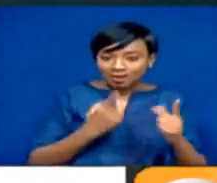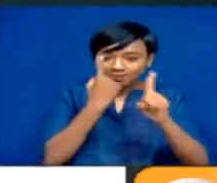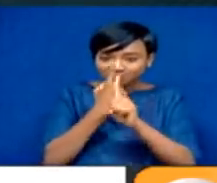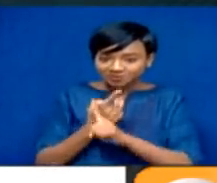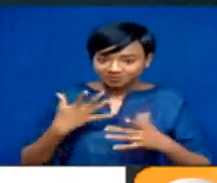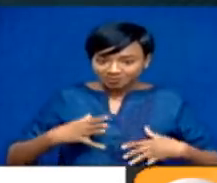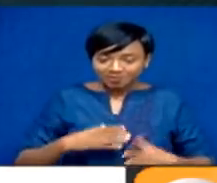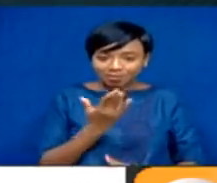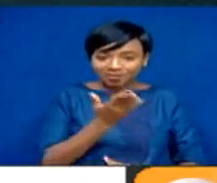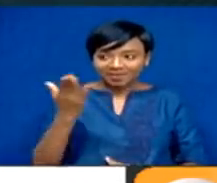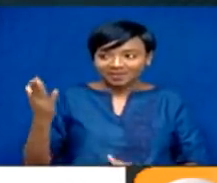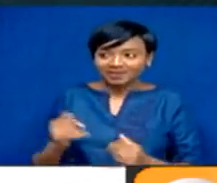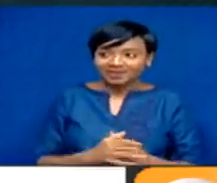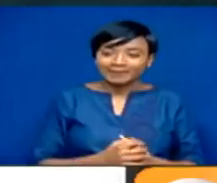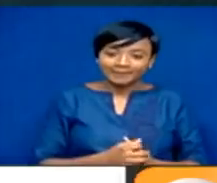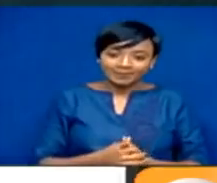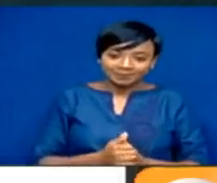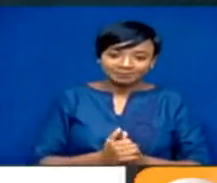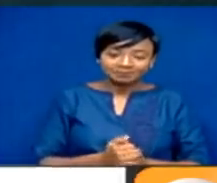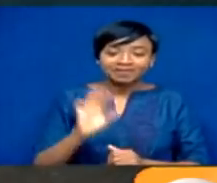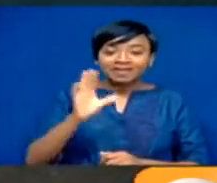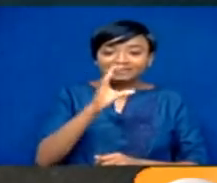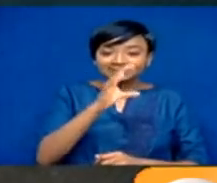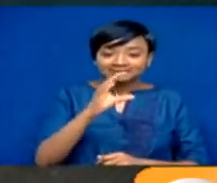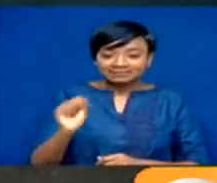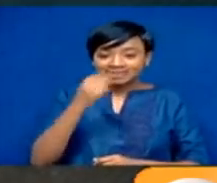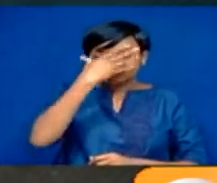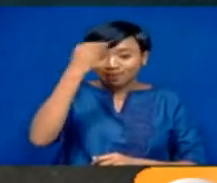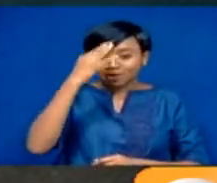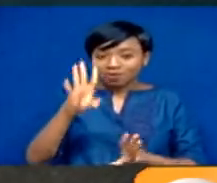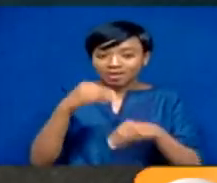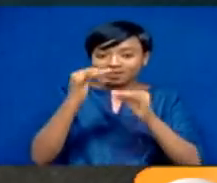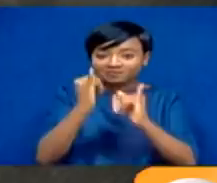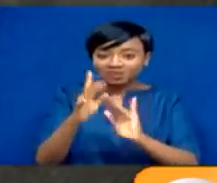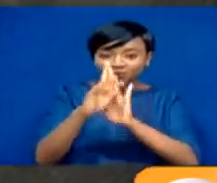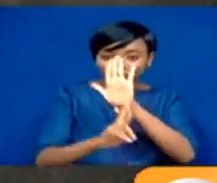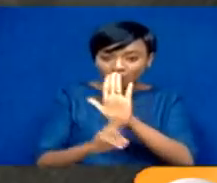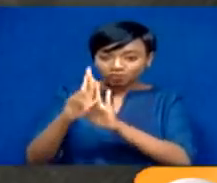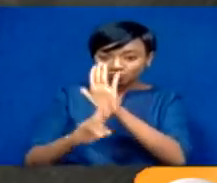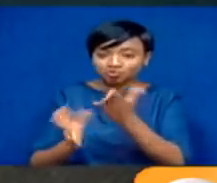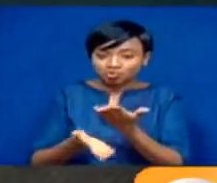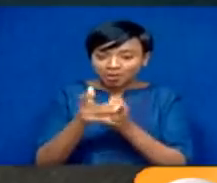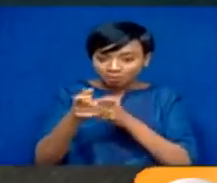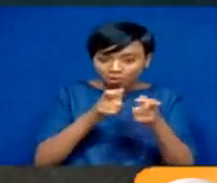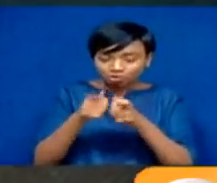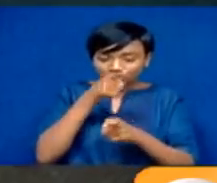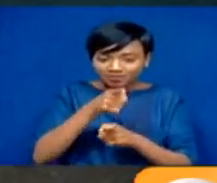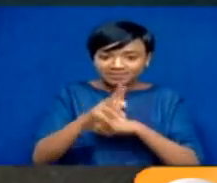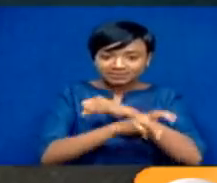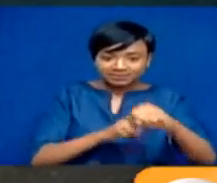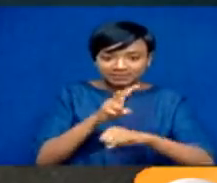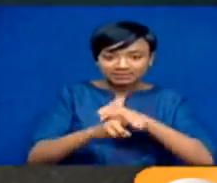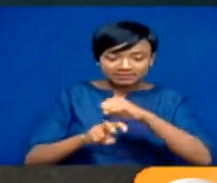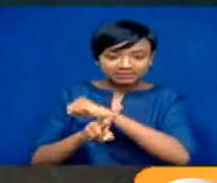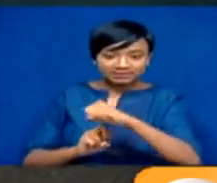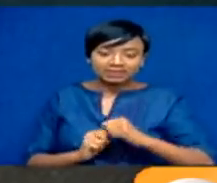behind examination early exposure scheme, Professor Magoha outlined new measures aimed at further sealing the loopholes. Under the